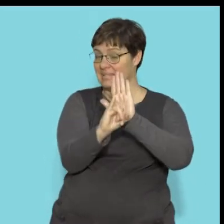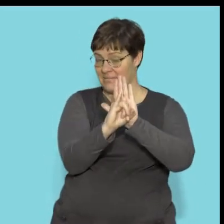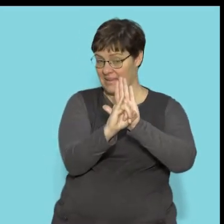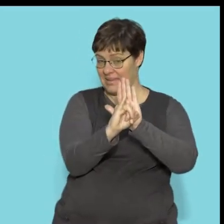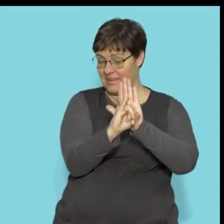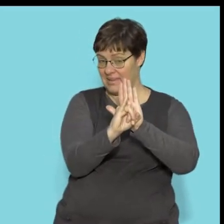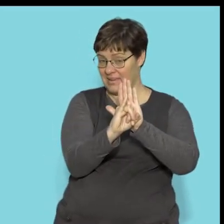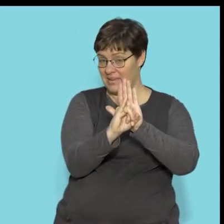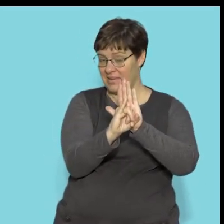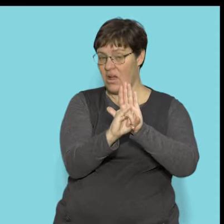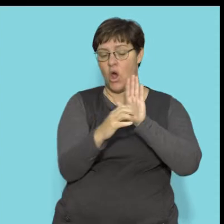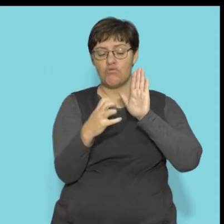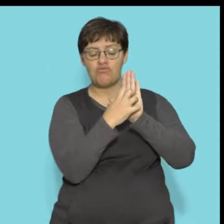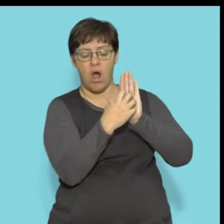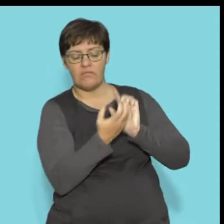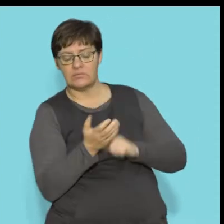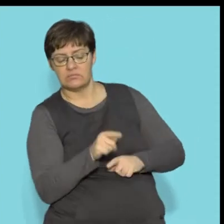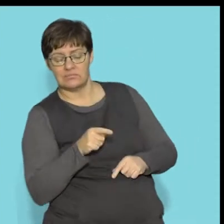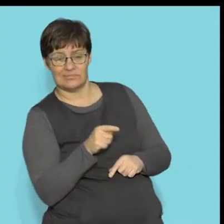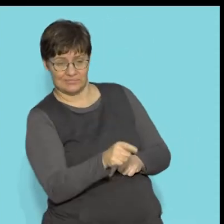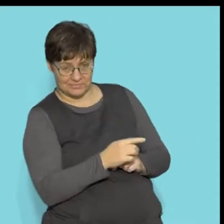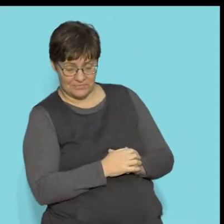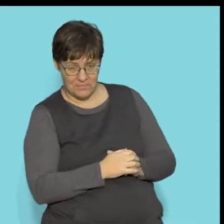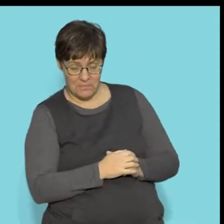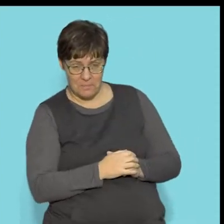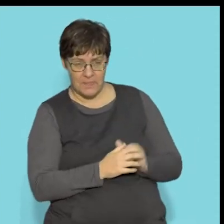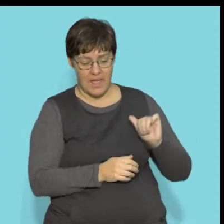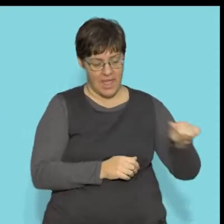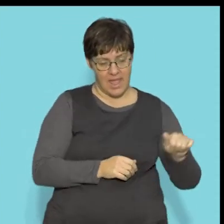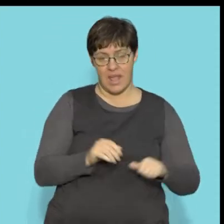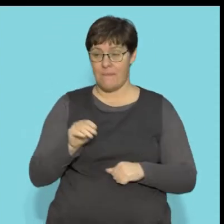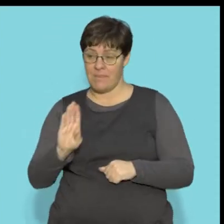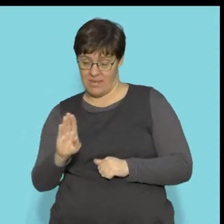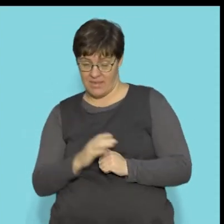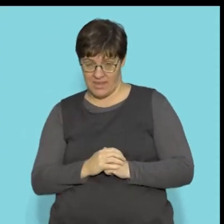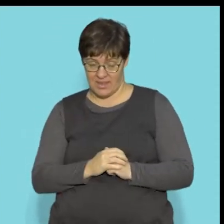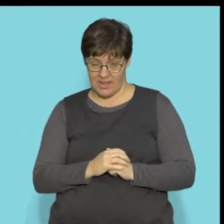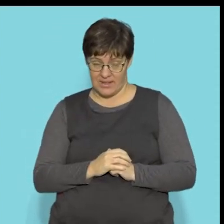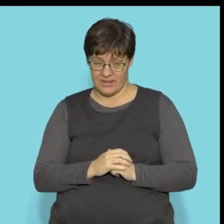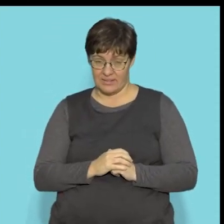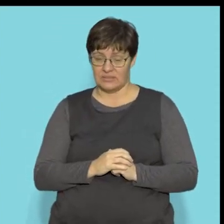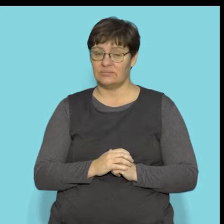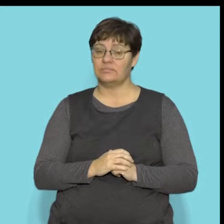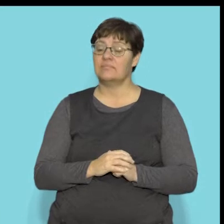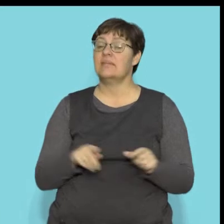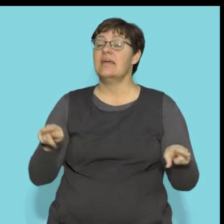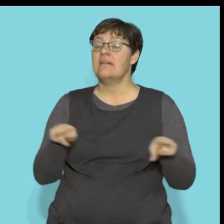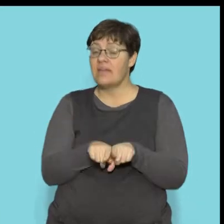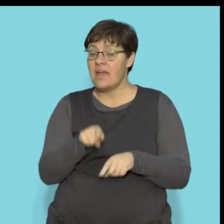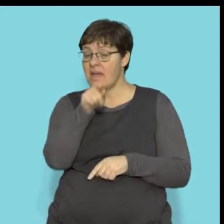identify the kind of graph illustrated by A and B, and then